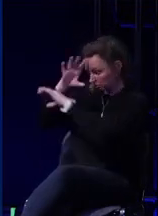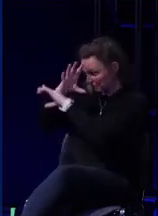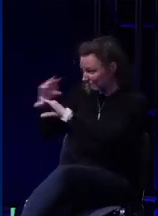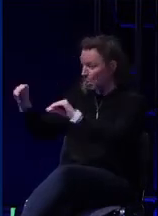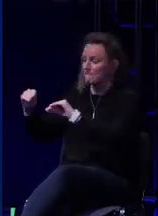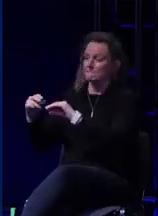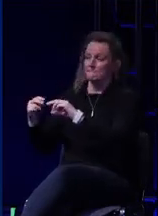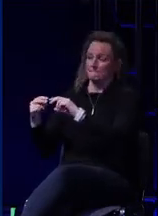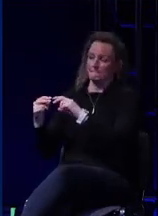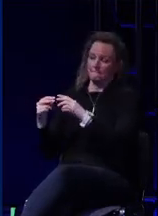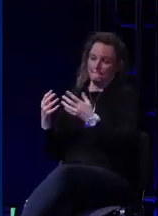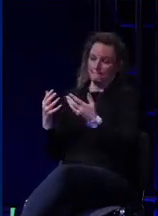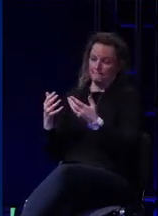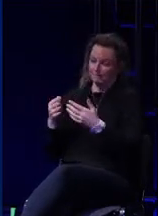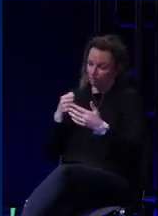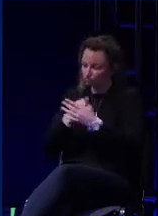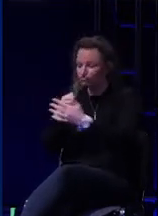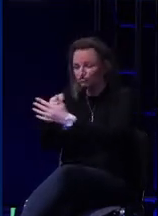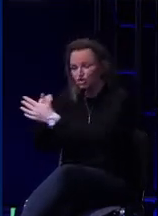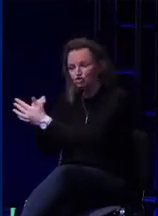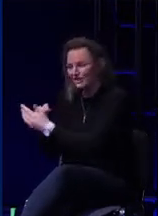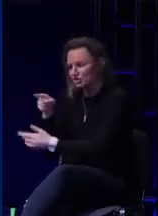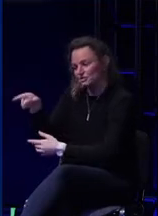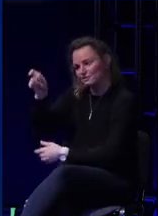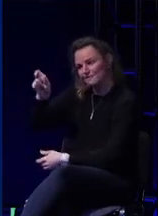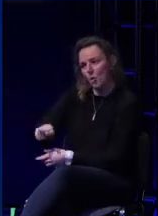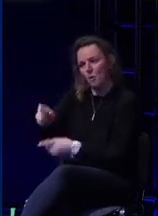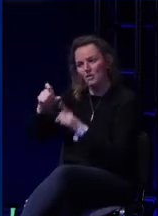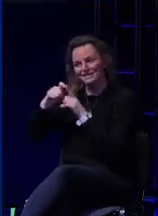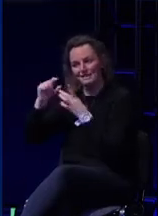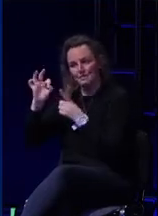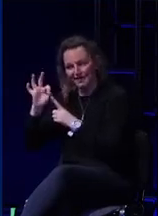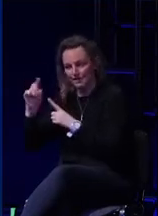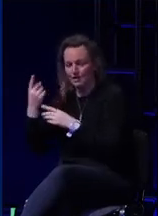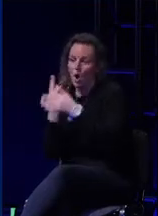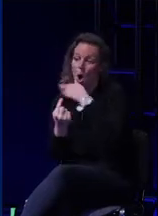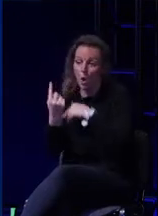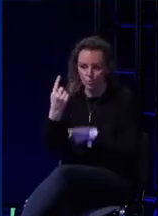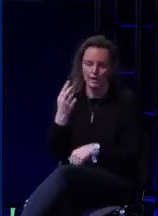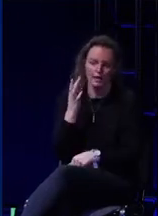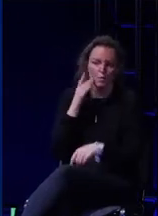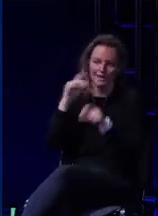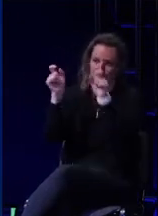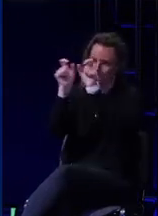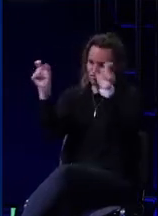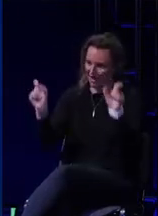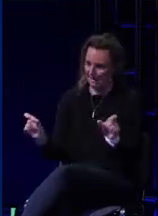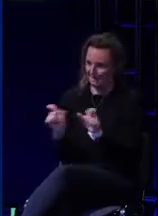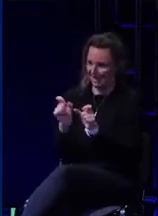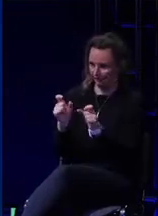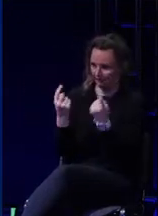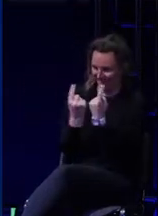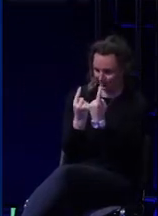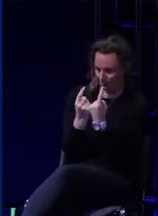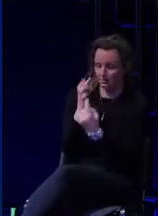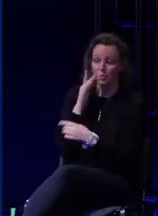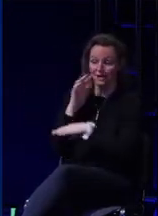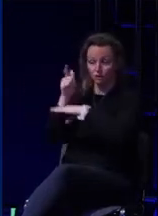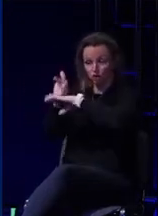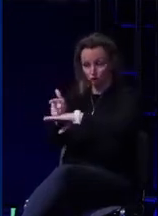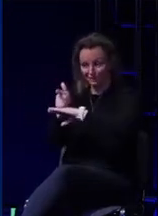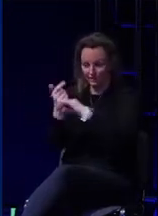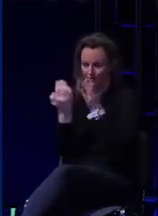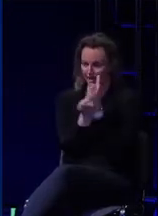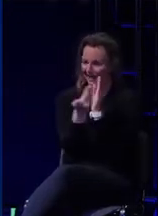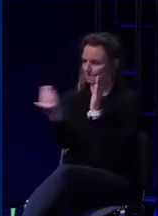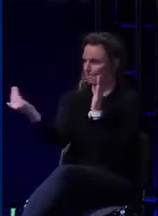DP, and when it comes down to, oh, please don't shoot this with that lens, except for framing things. Obviously, if you're shooting anamorphic, we got nothing above